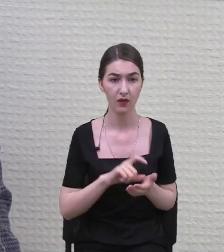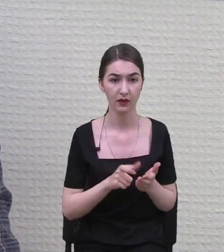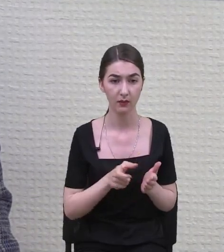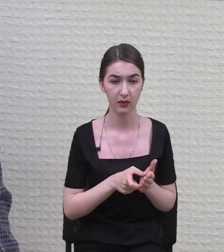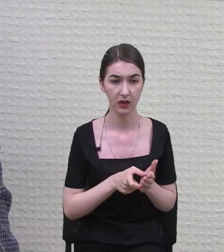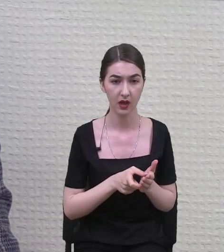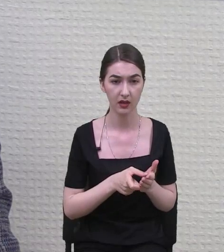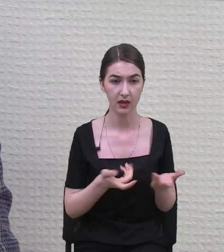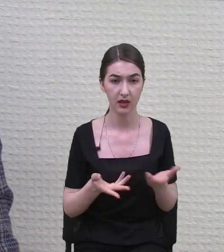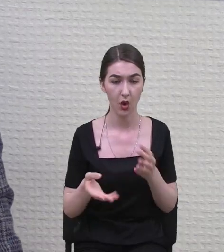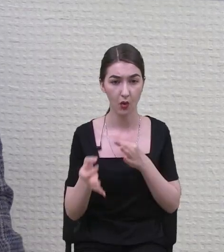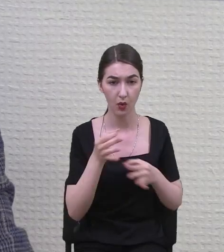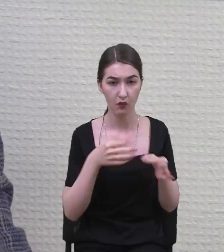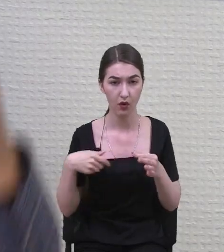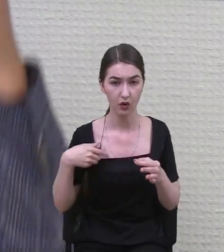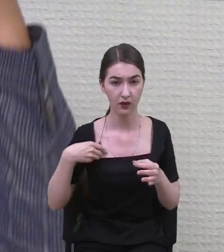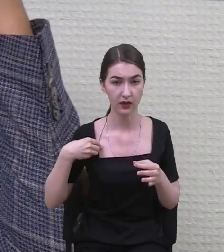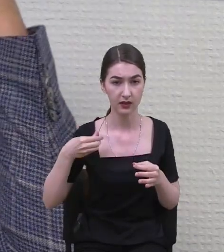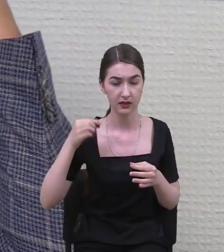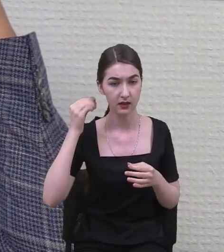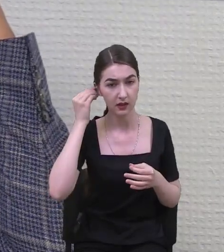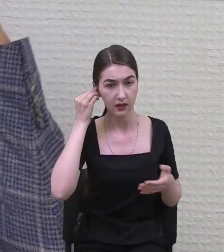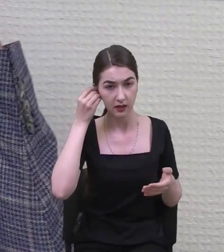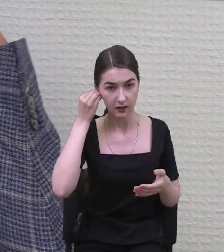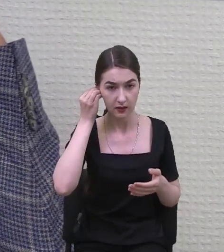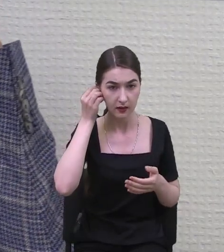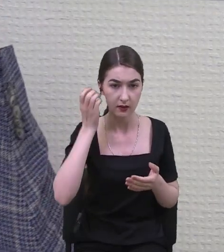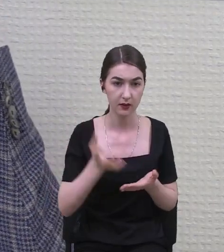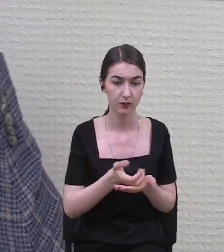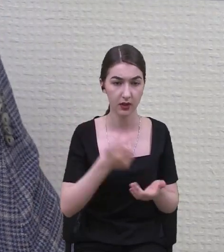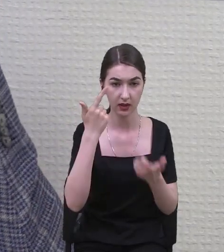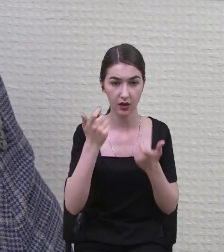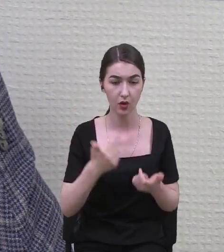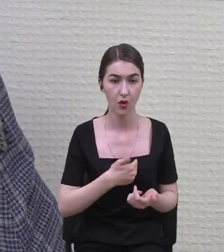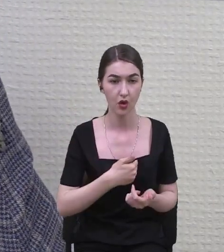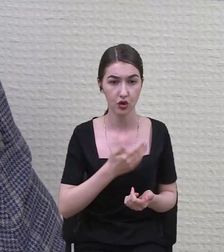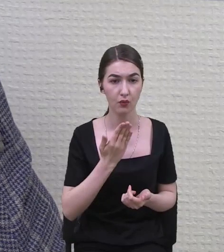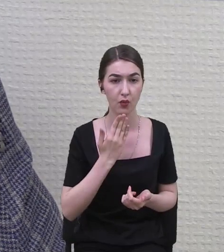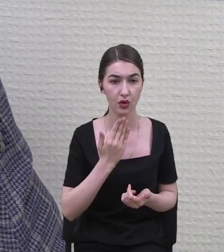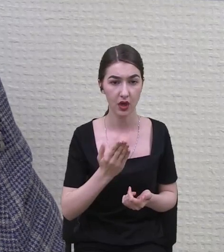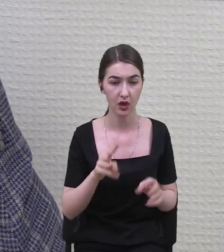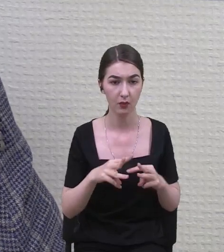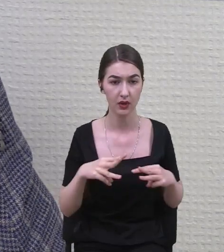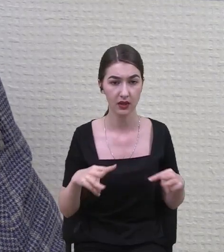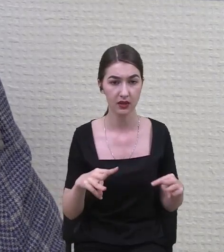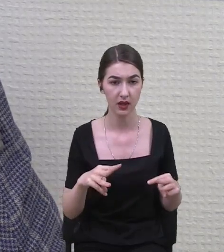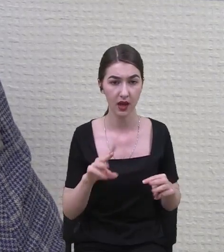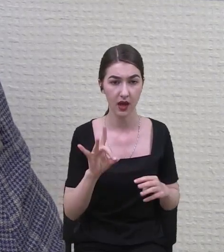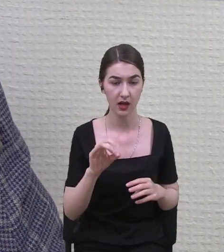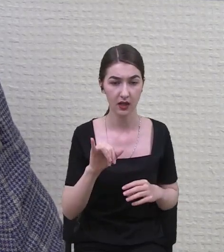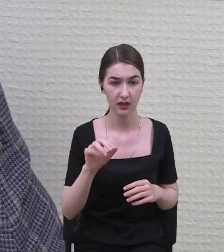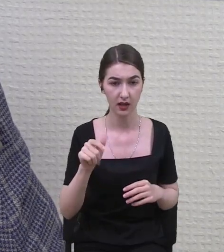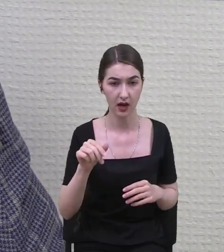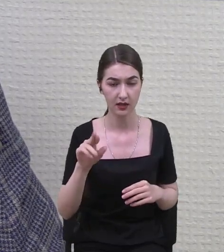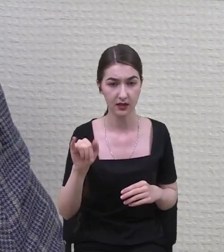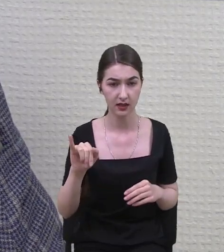I was taking part in the discussion of data collection, and I would like